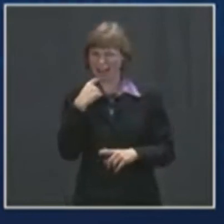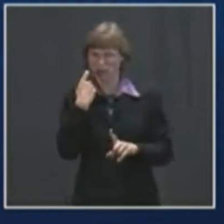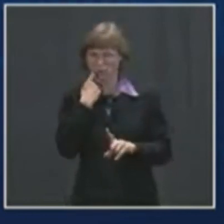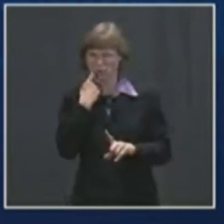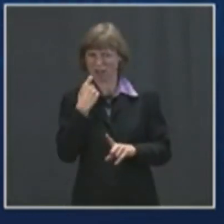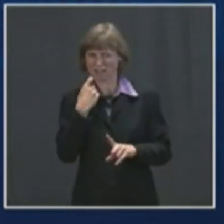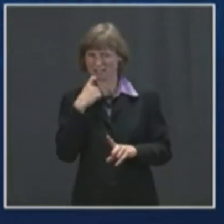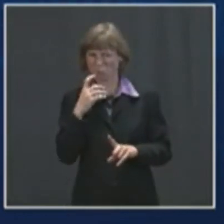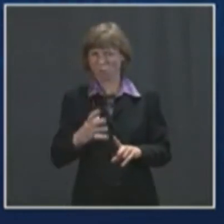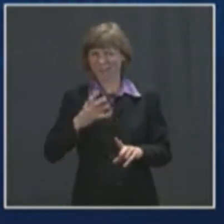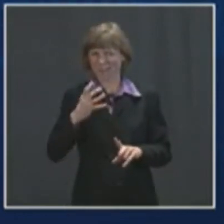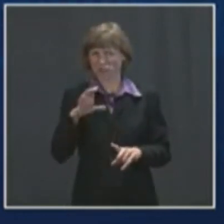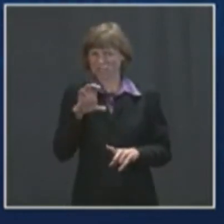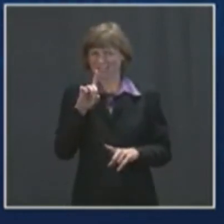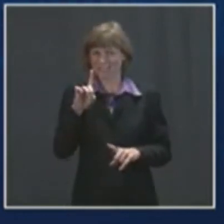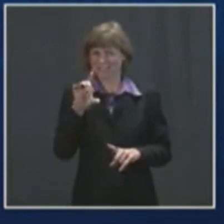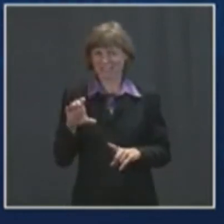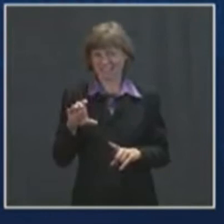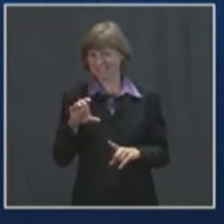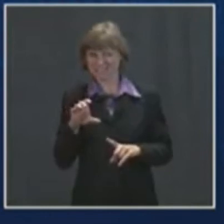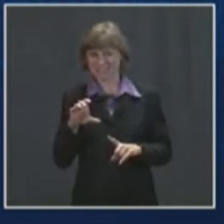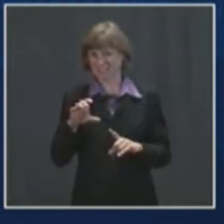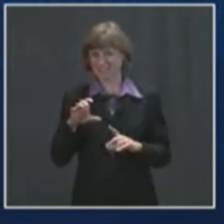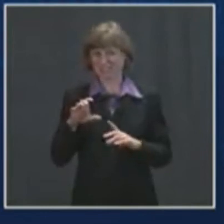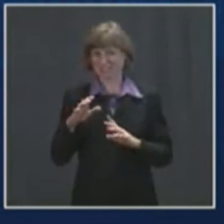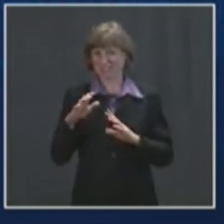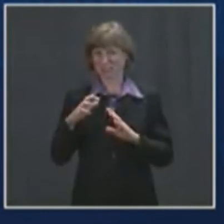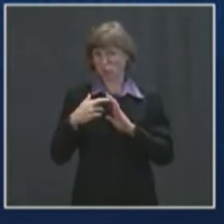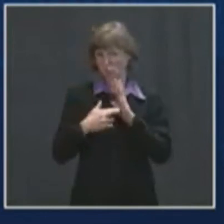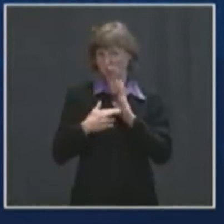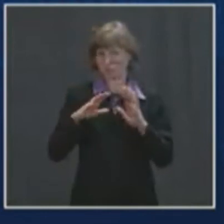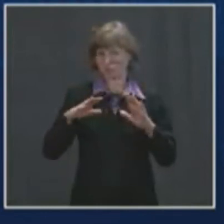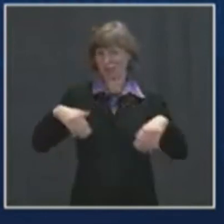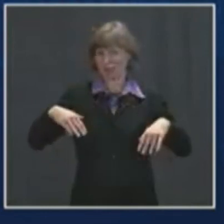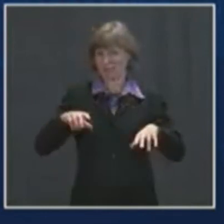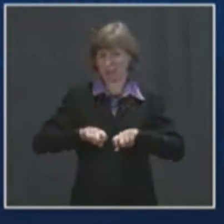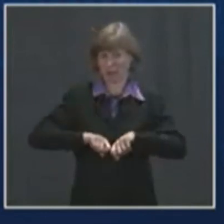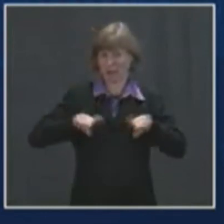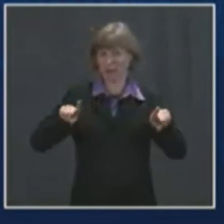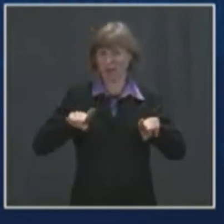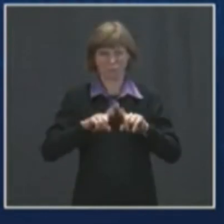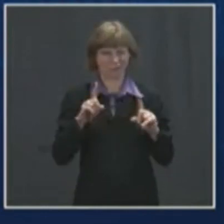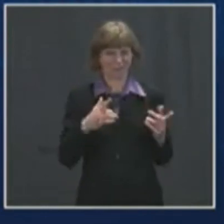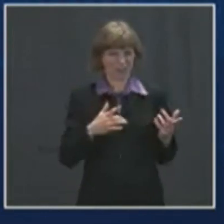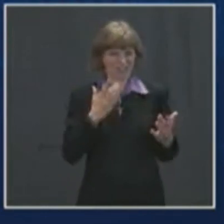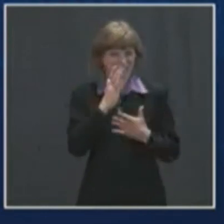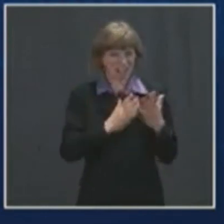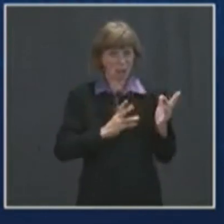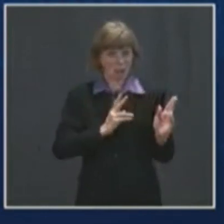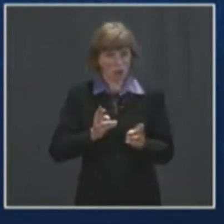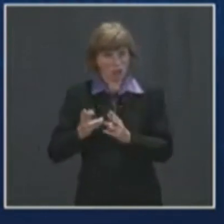there is some urgency to this because schools are making their decisions right now about how and when to reopen. So does the Biden